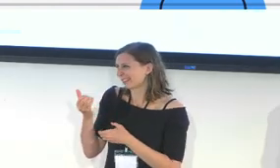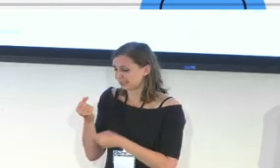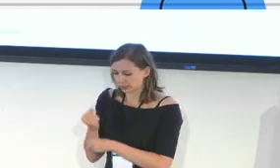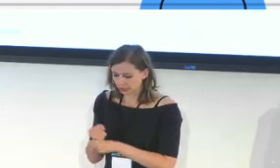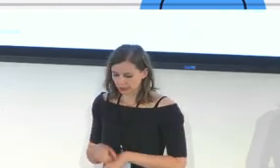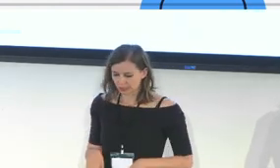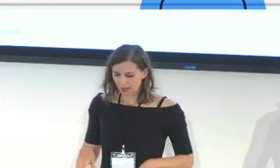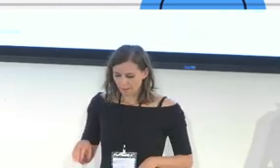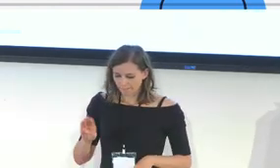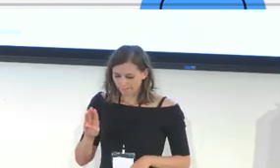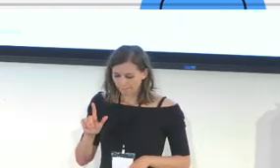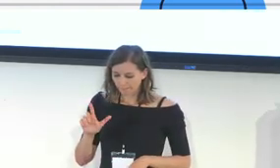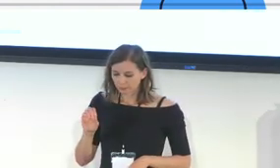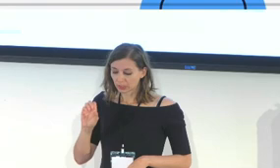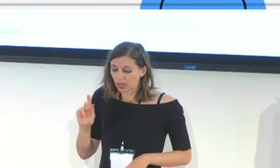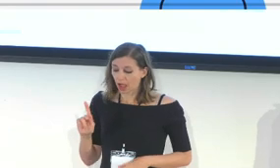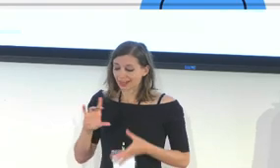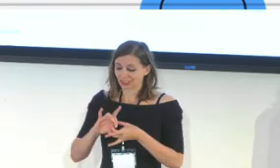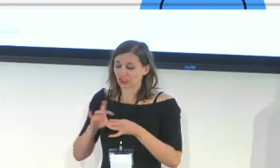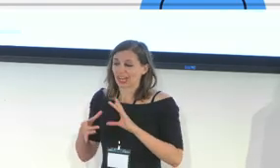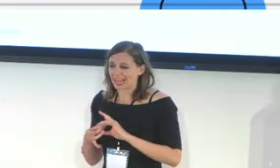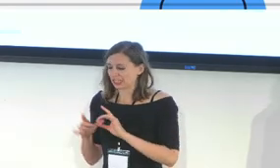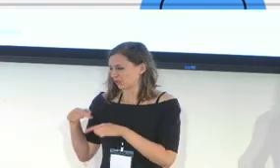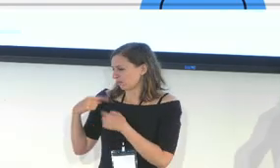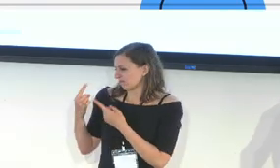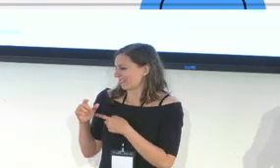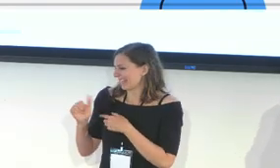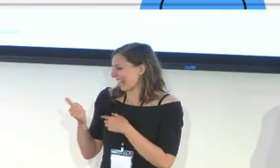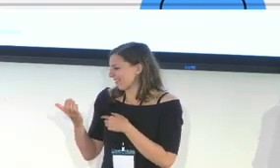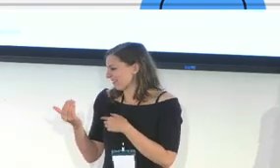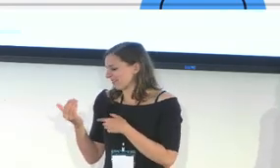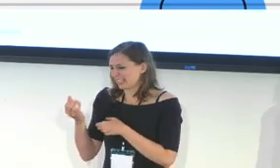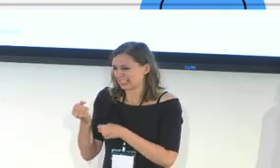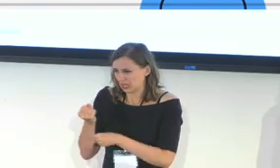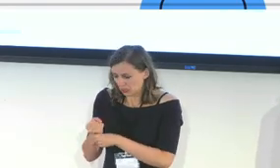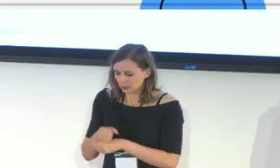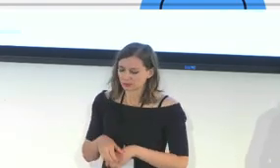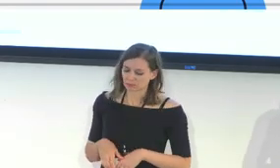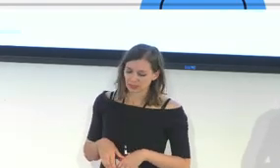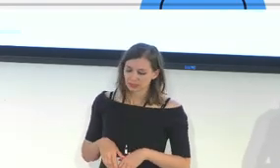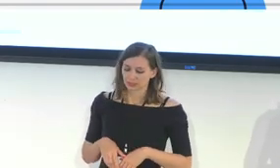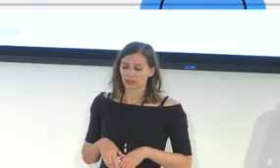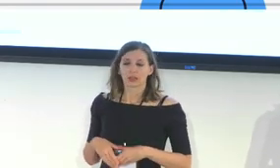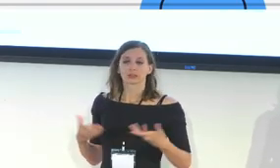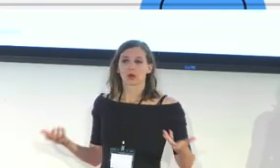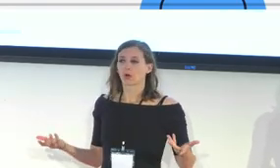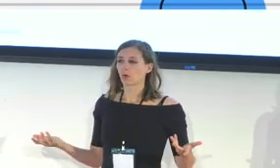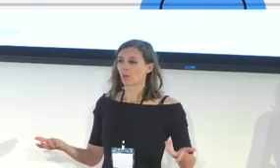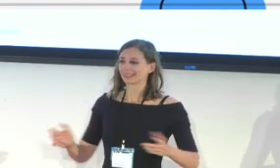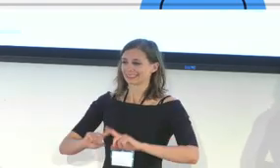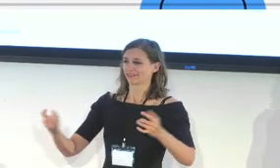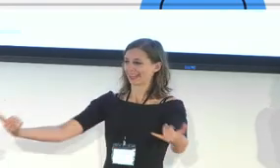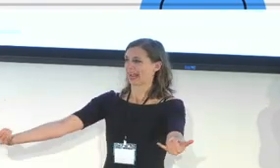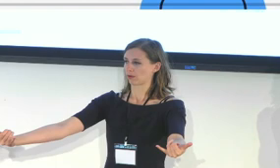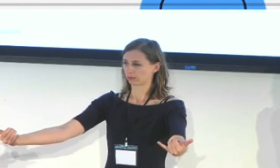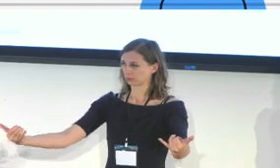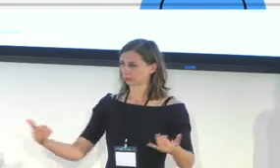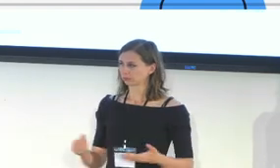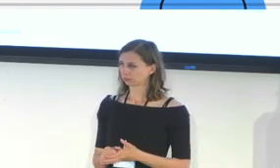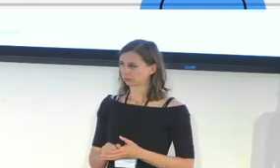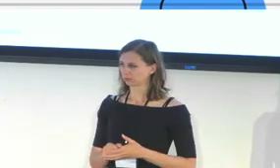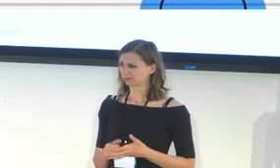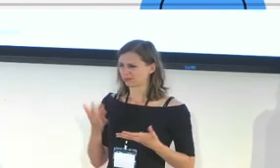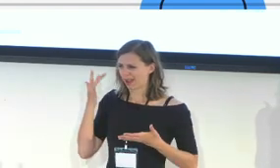technology for about 10 to 15 years, if you look at some of the original blockchain aspects. So what's different now? Why does all of this